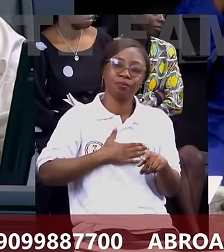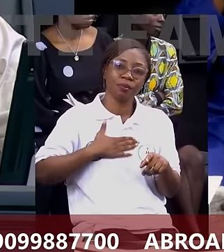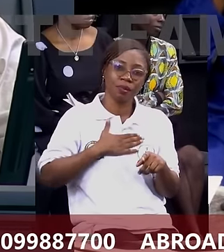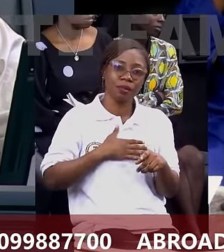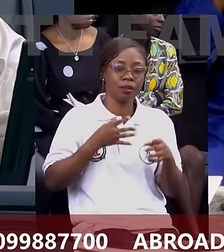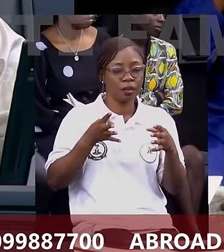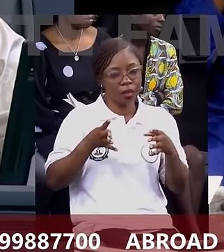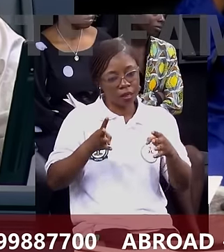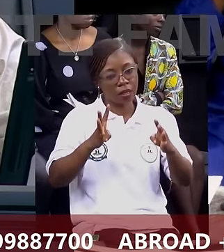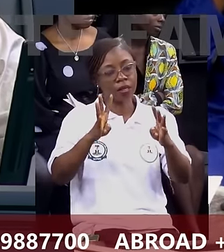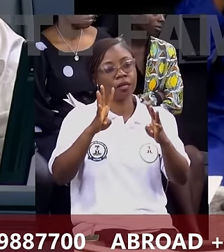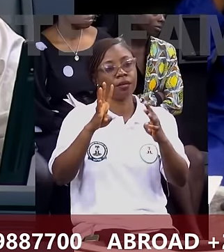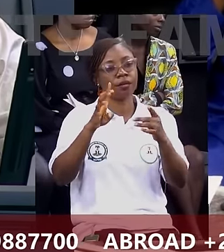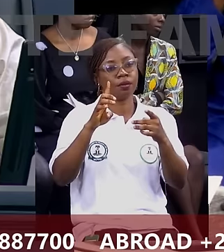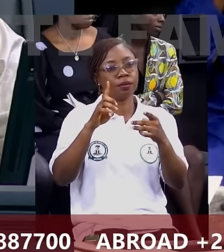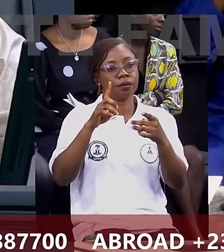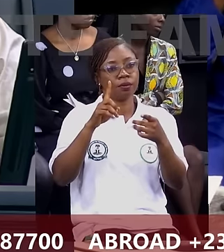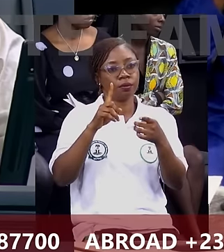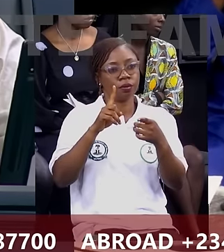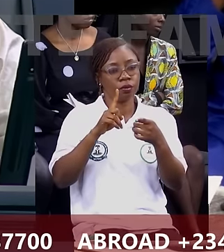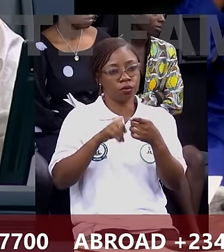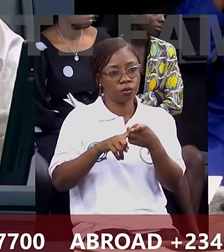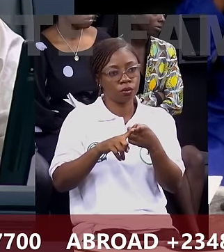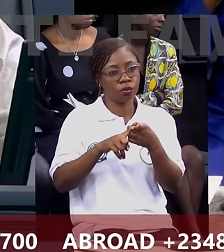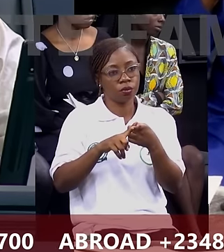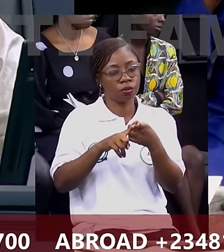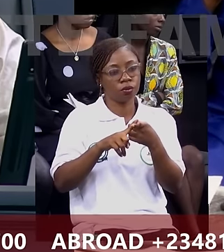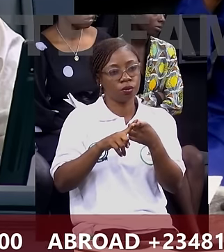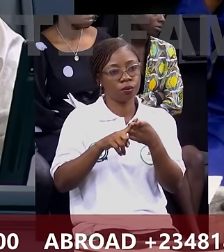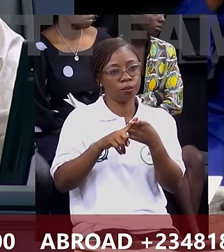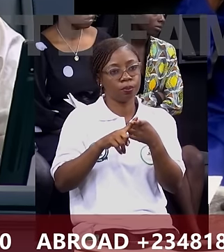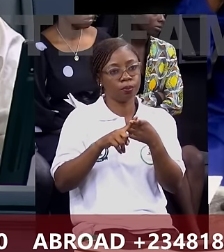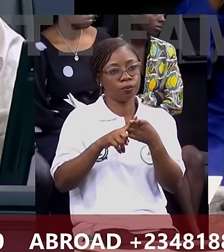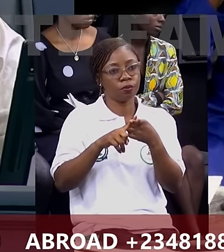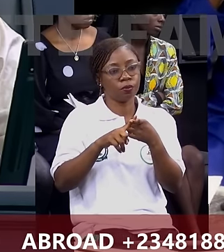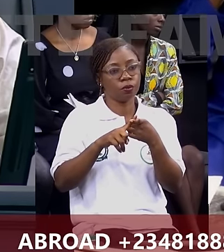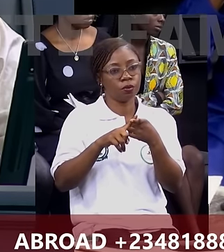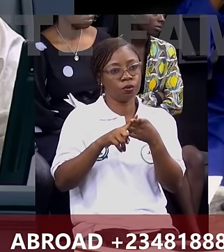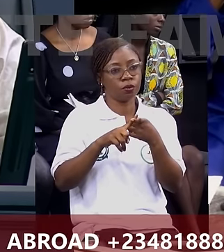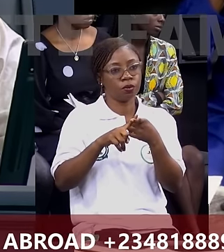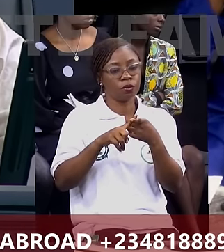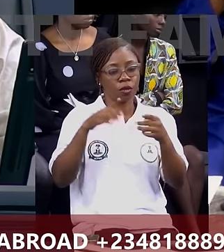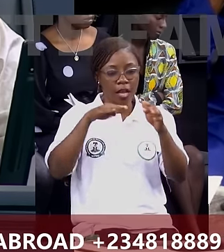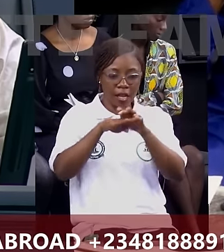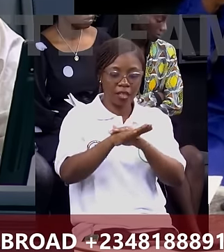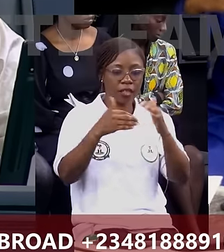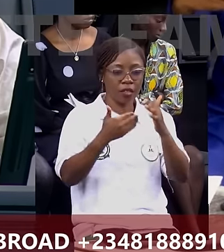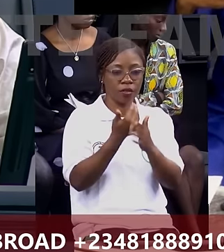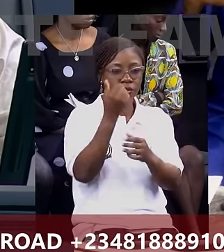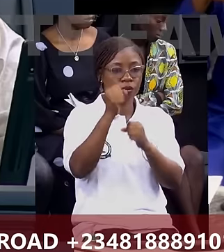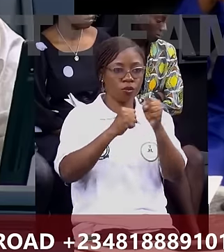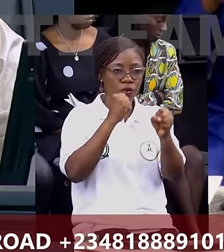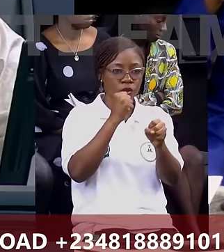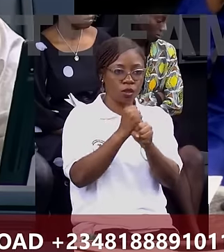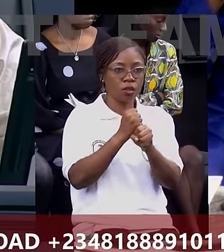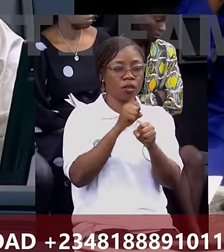let him cross into the new year 2024 without the